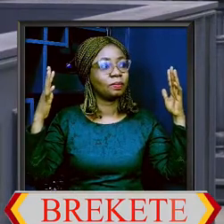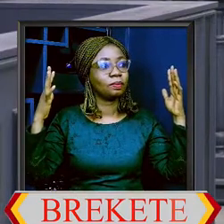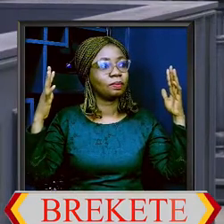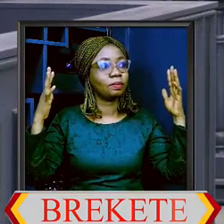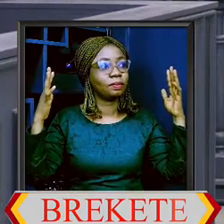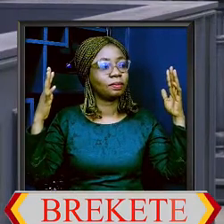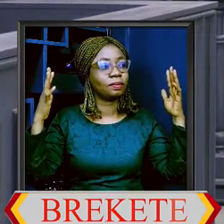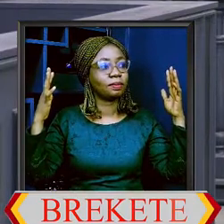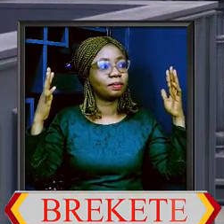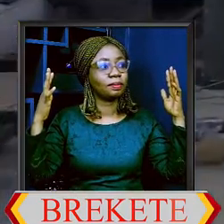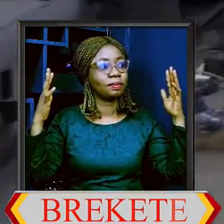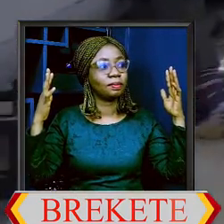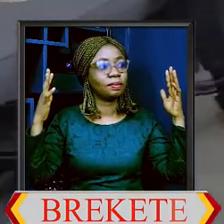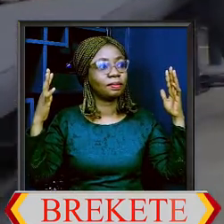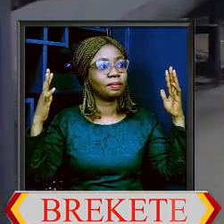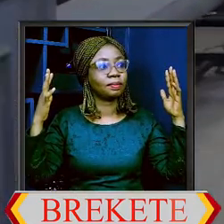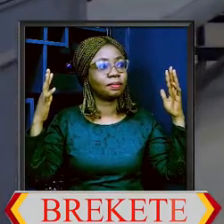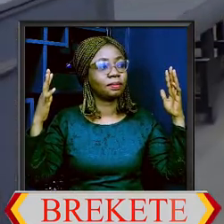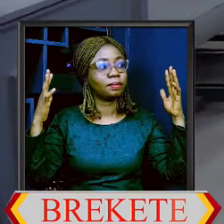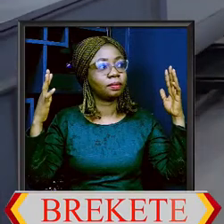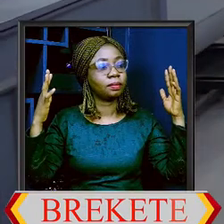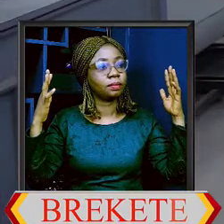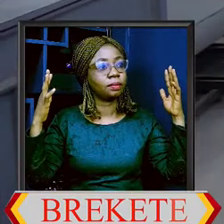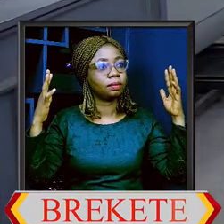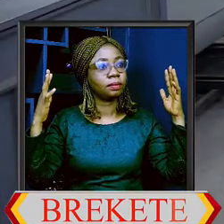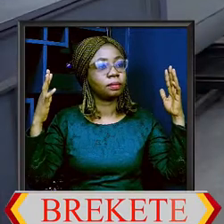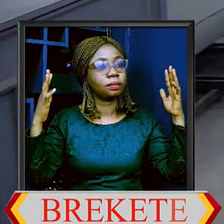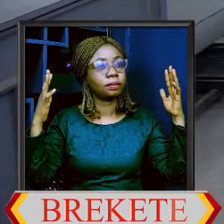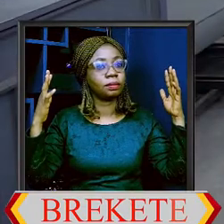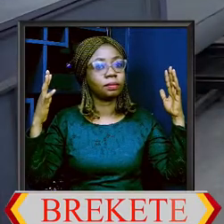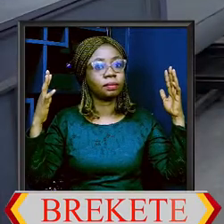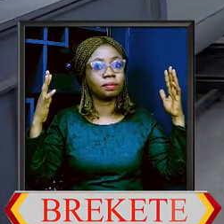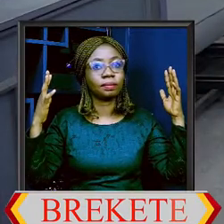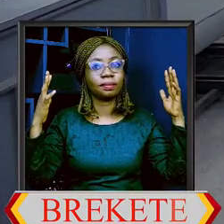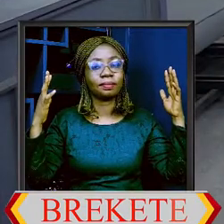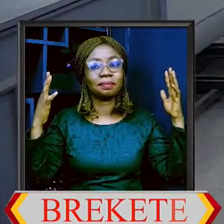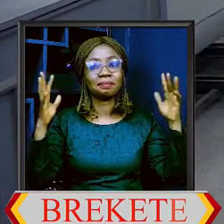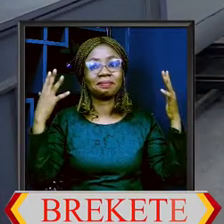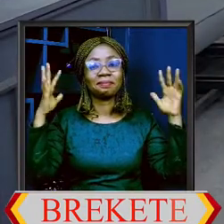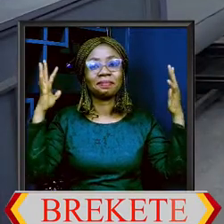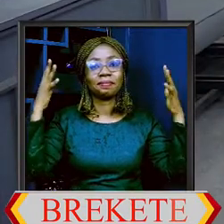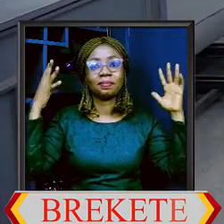car key for me hold this car key for me just keep for